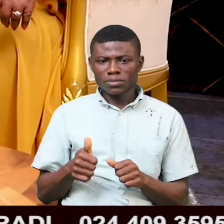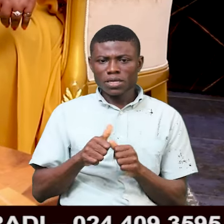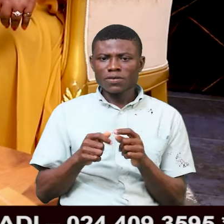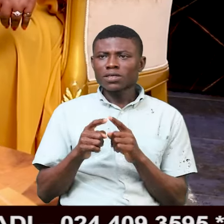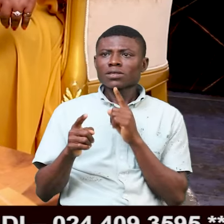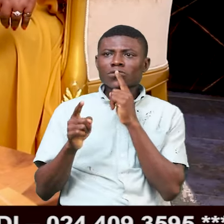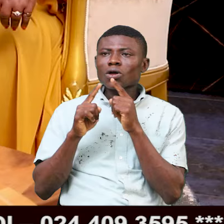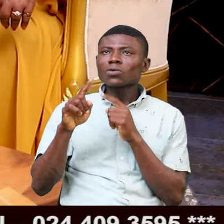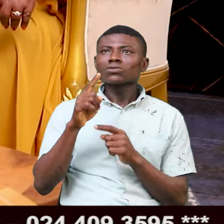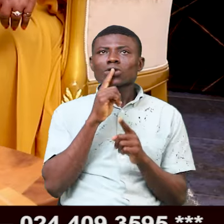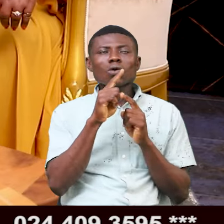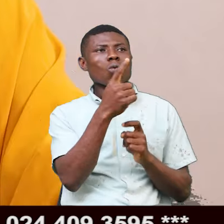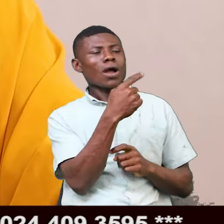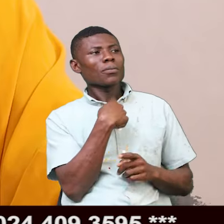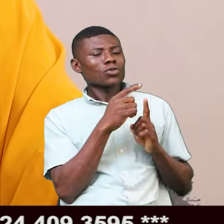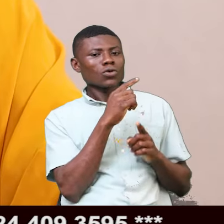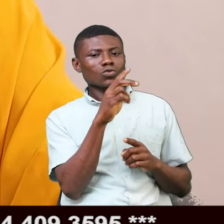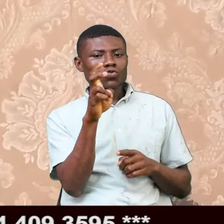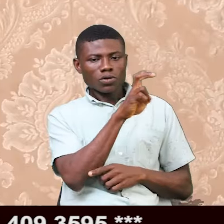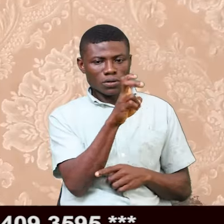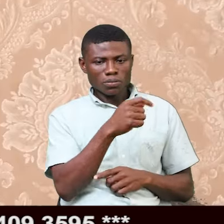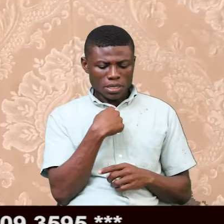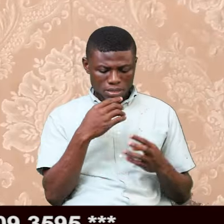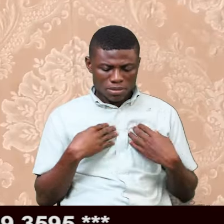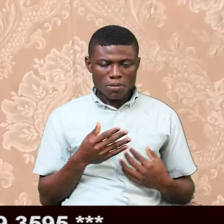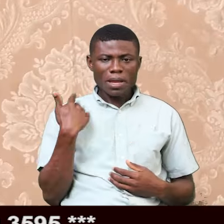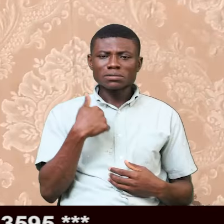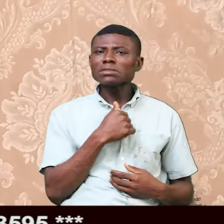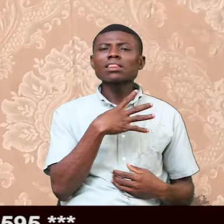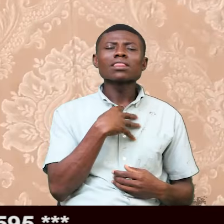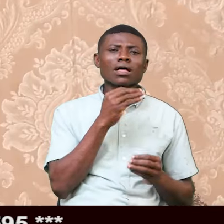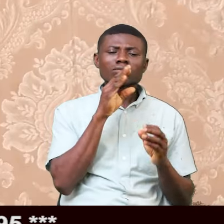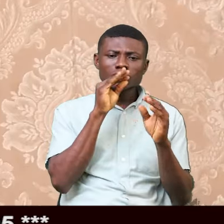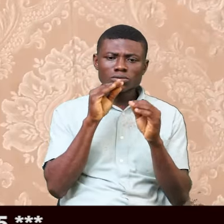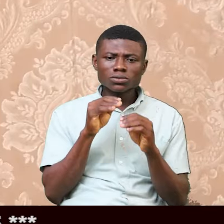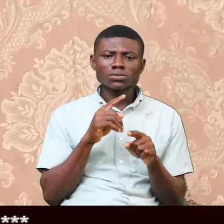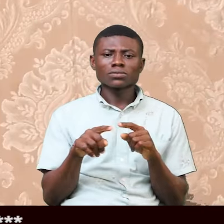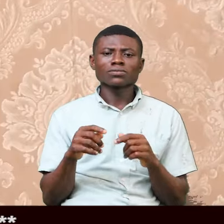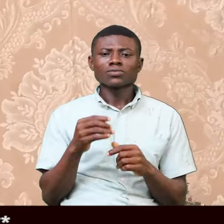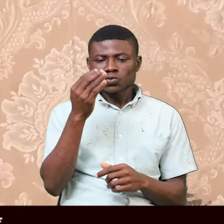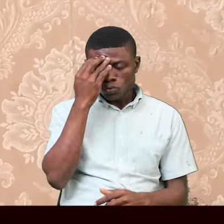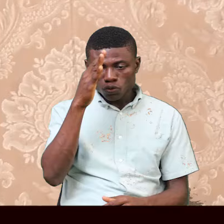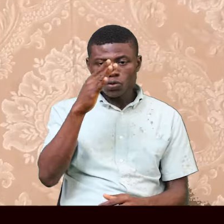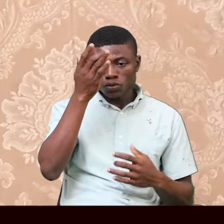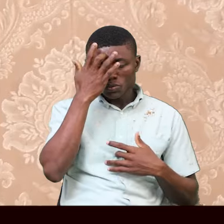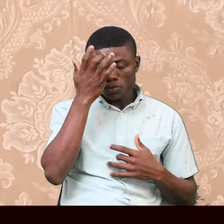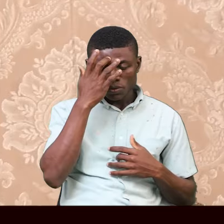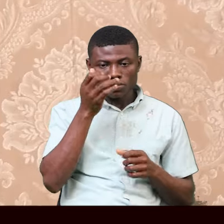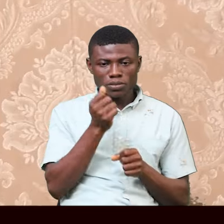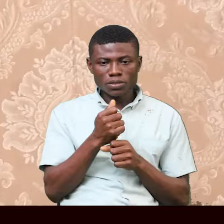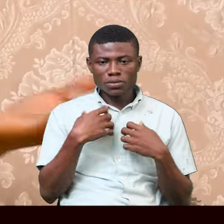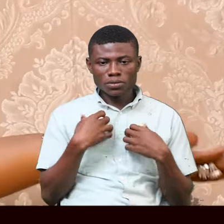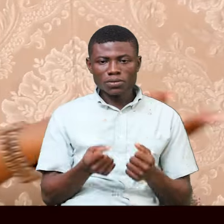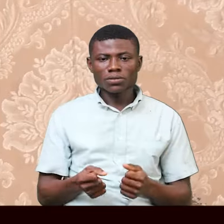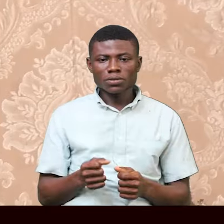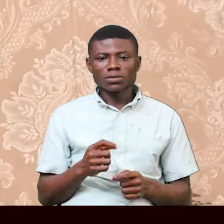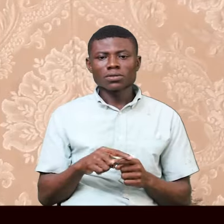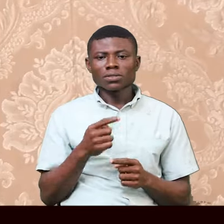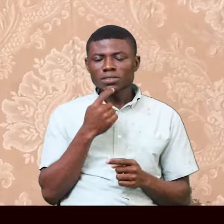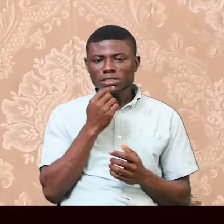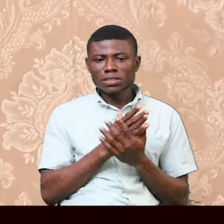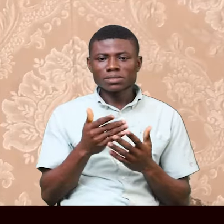make her 200. Why would you tum? I mean oh me ti tum aden. I mean why knowing your disease is halfway curing it. Or can